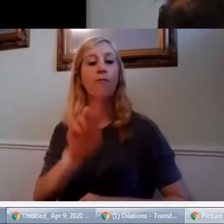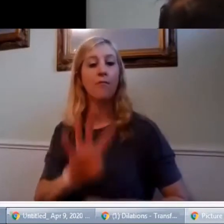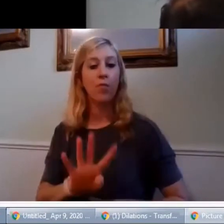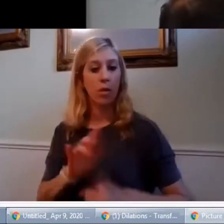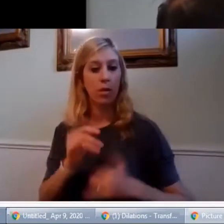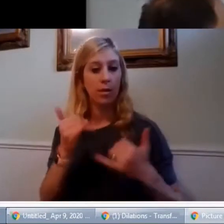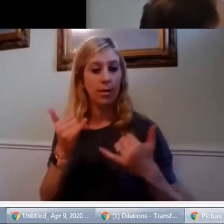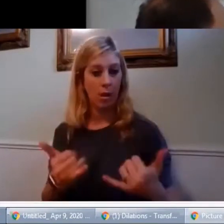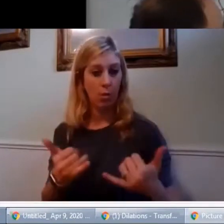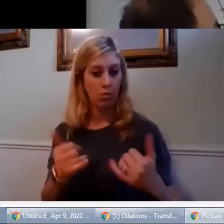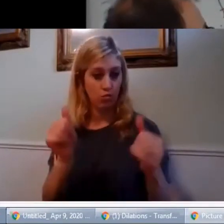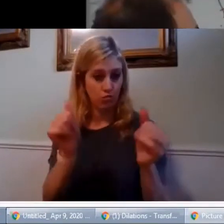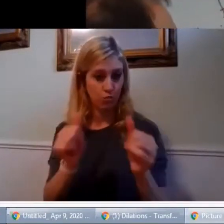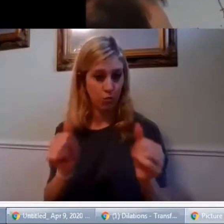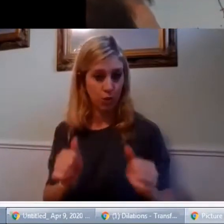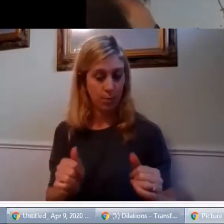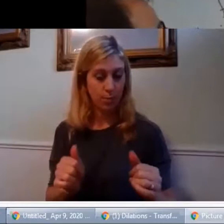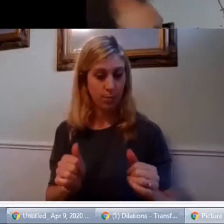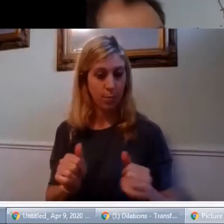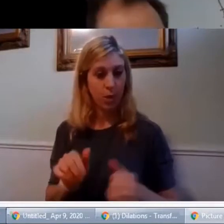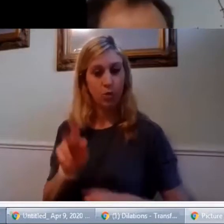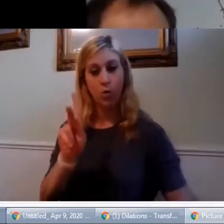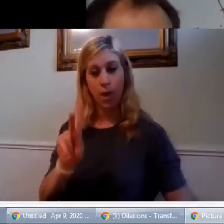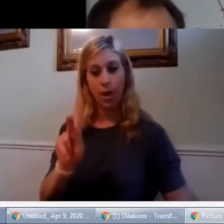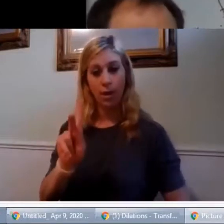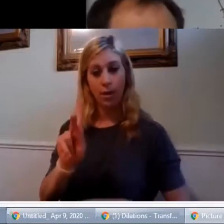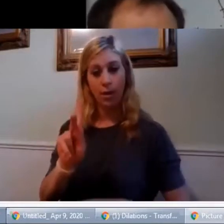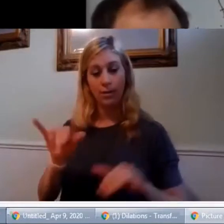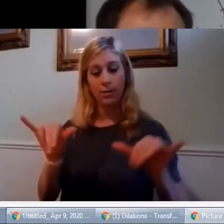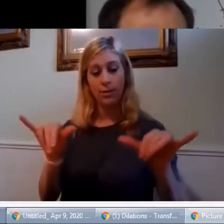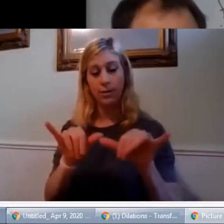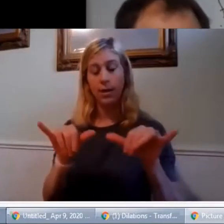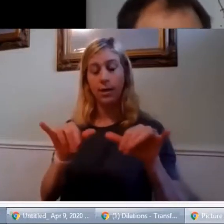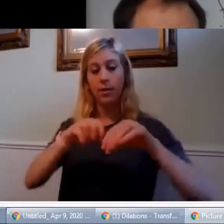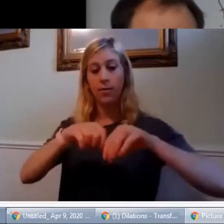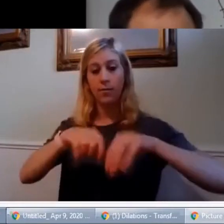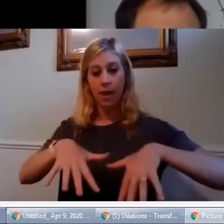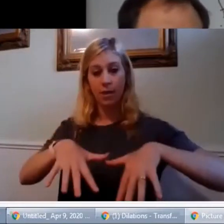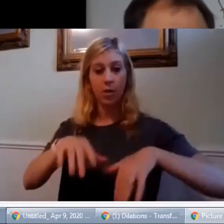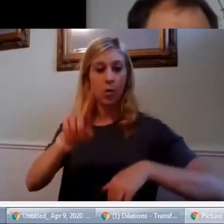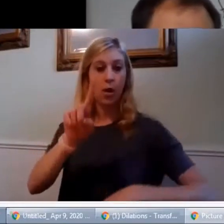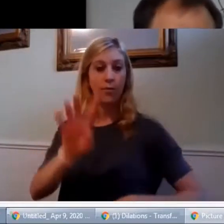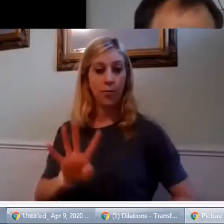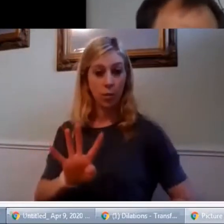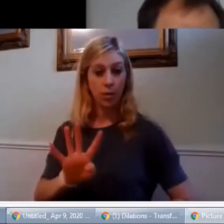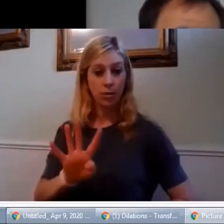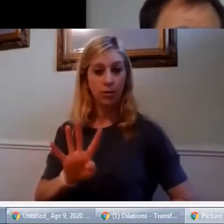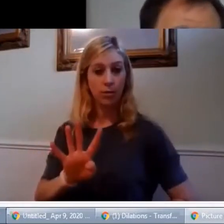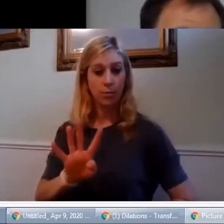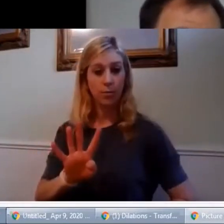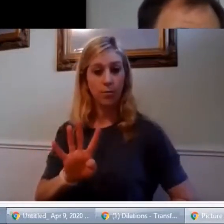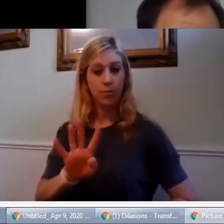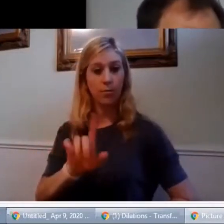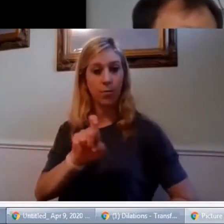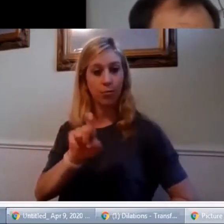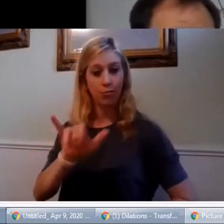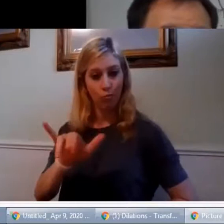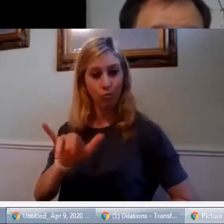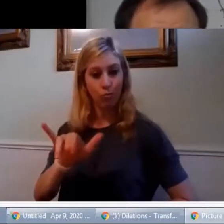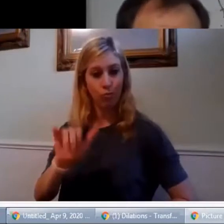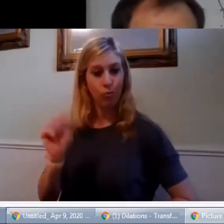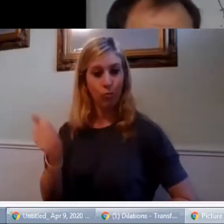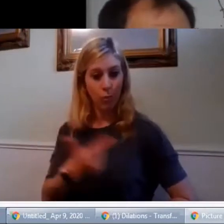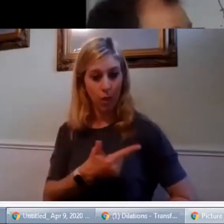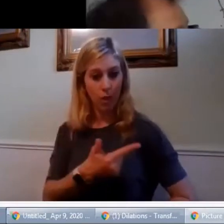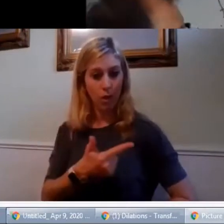factor, was 1/4. So every one of these ordered pairs, each individual x, each individual